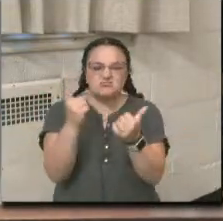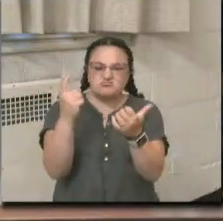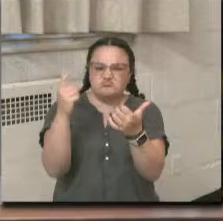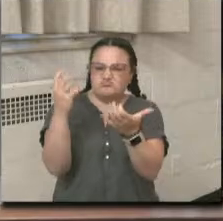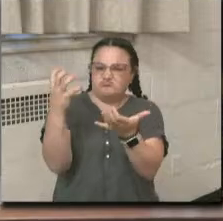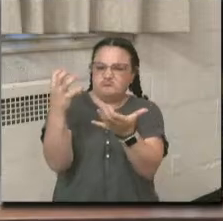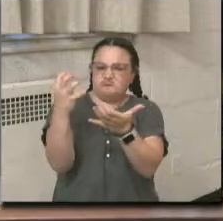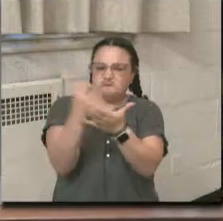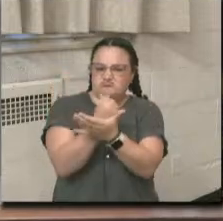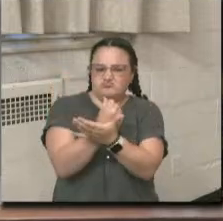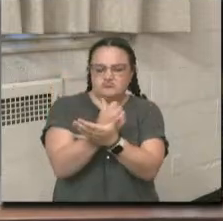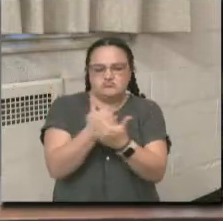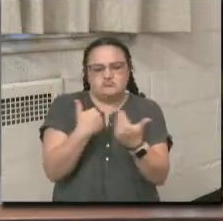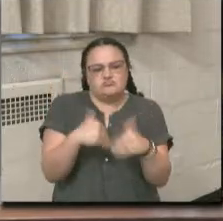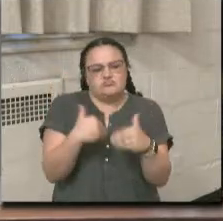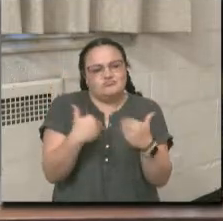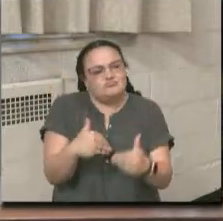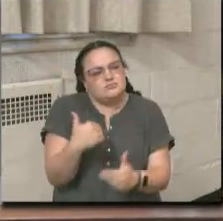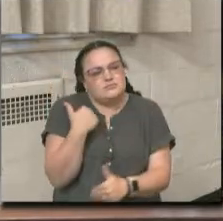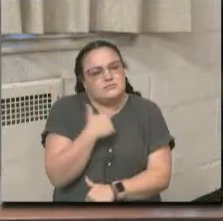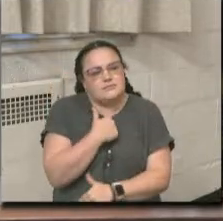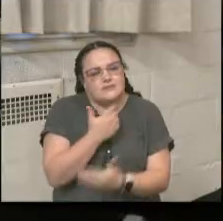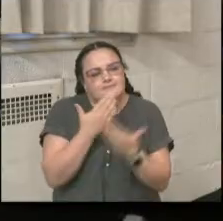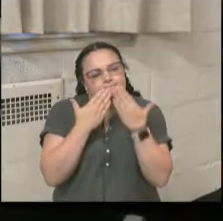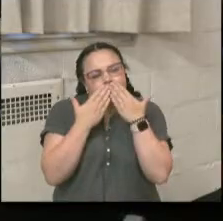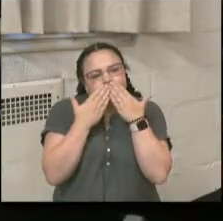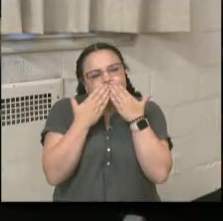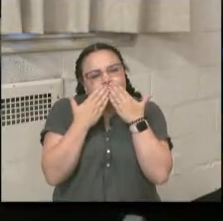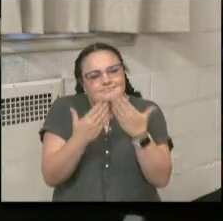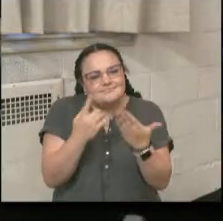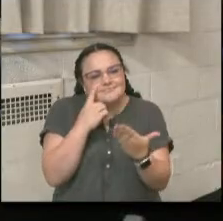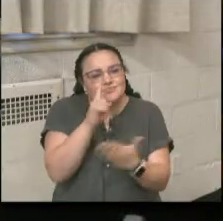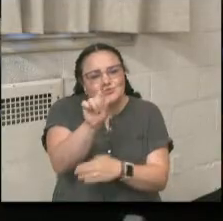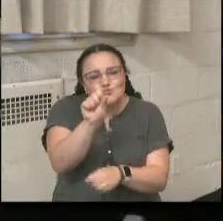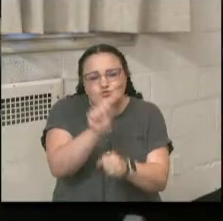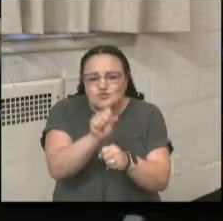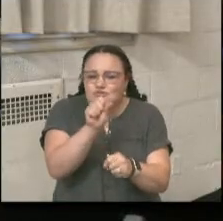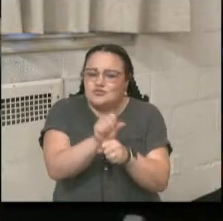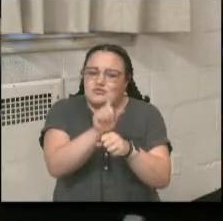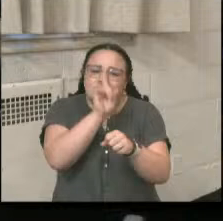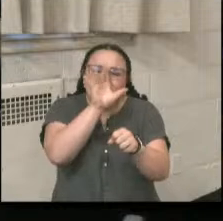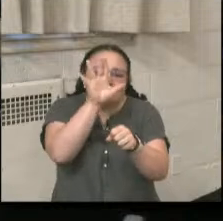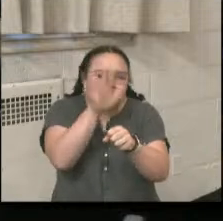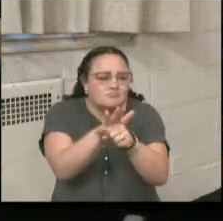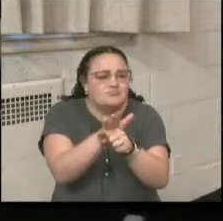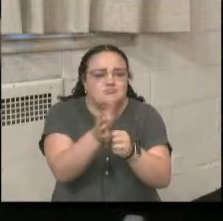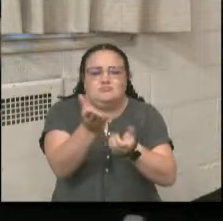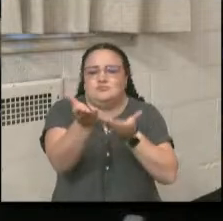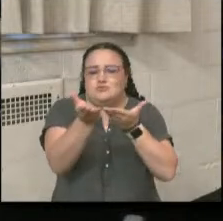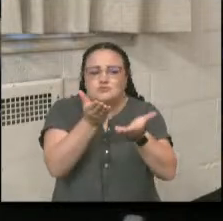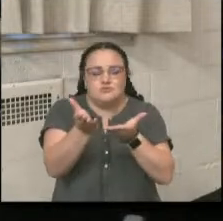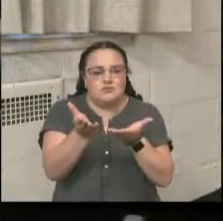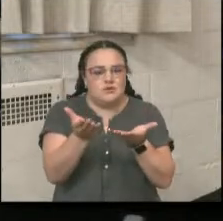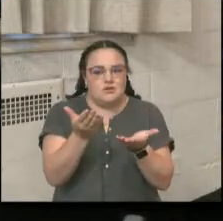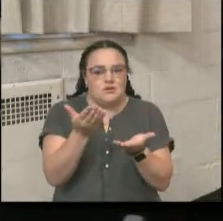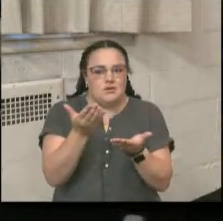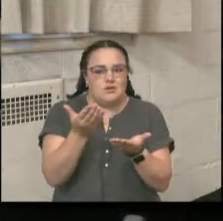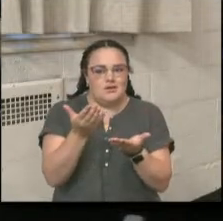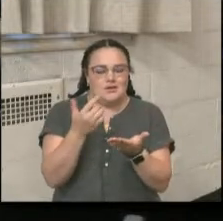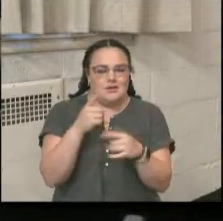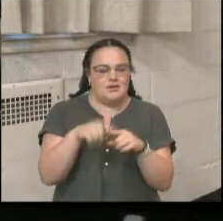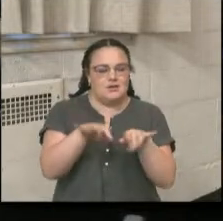our heartfelt gratitude for your work, your dedication, your service. It's been invaluable in terms of